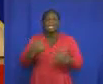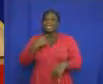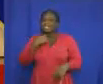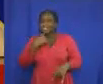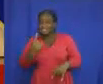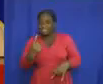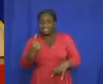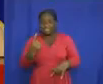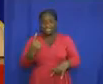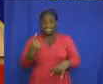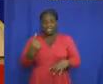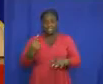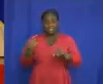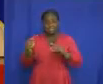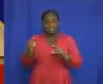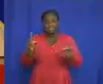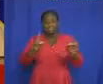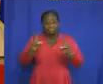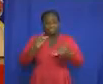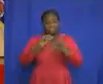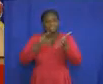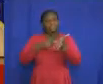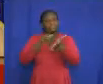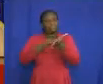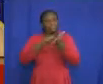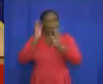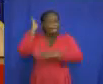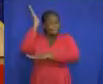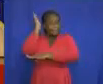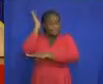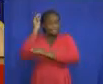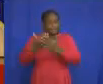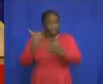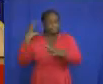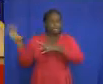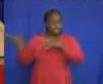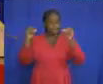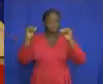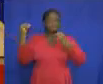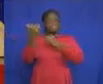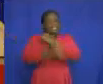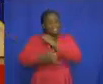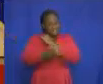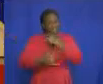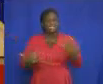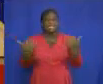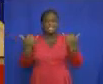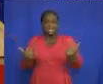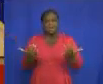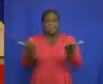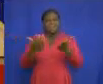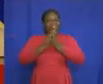update prior to leaving the country. I must at the outset express the